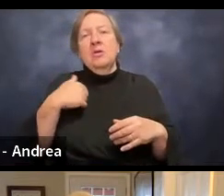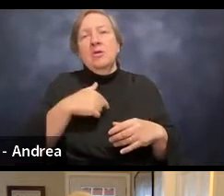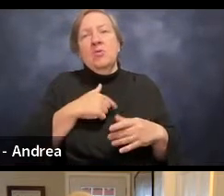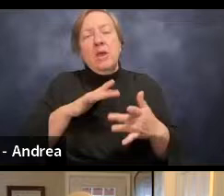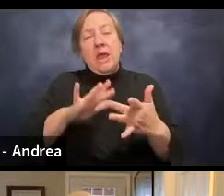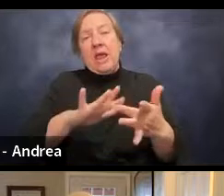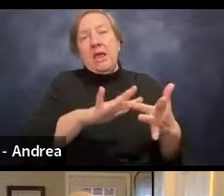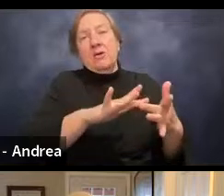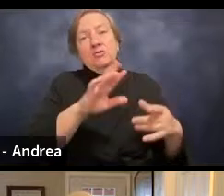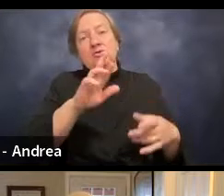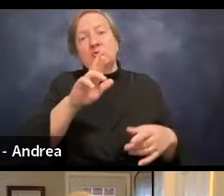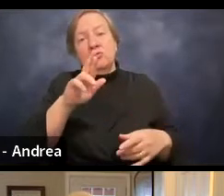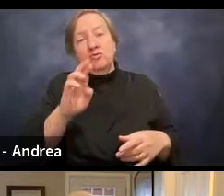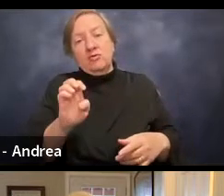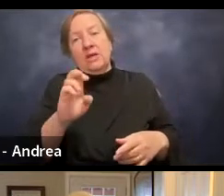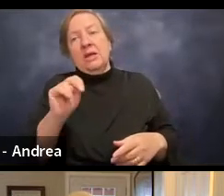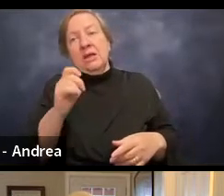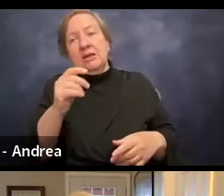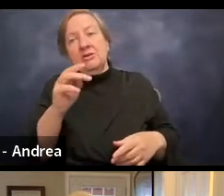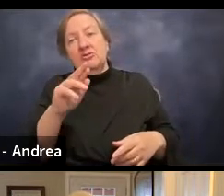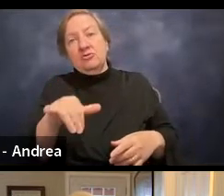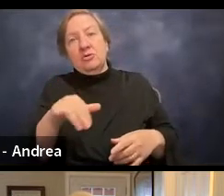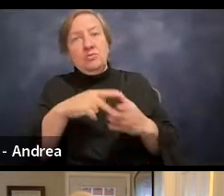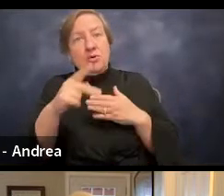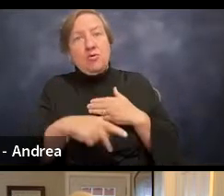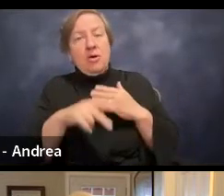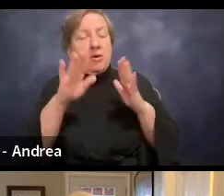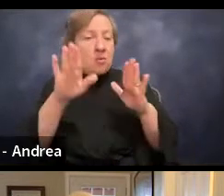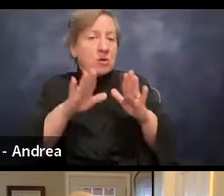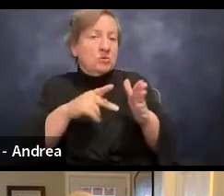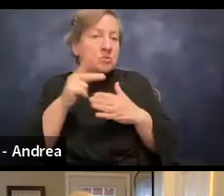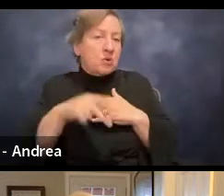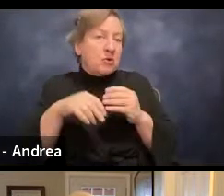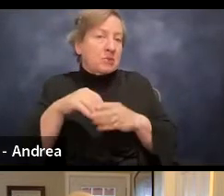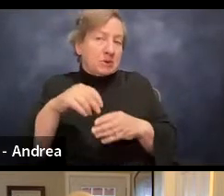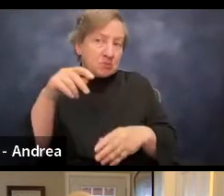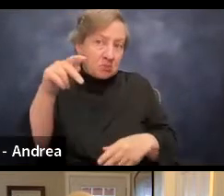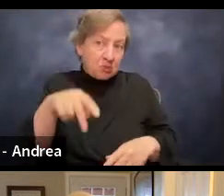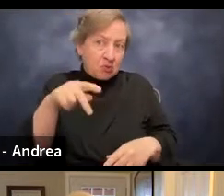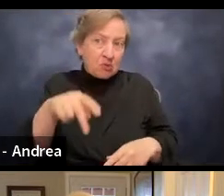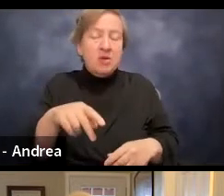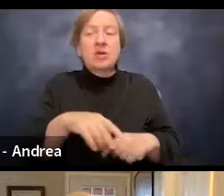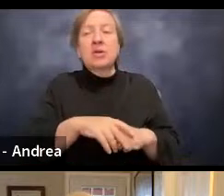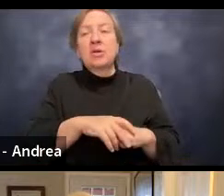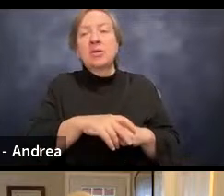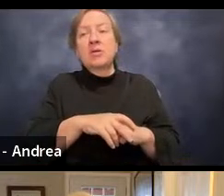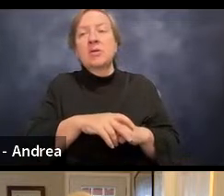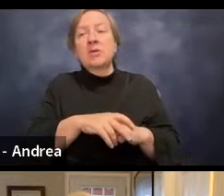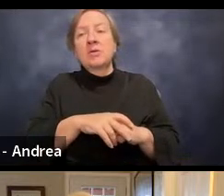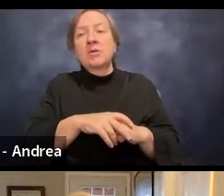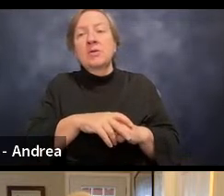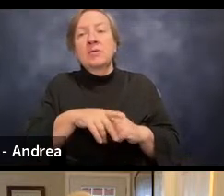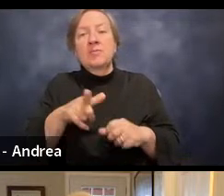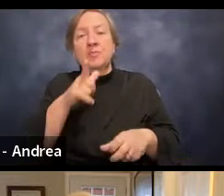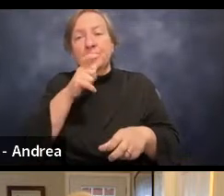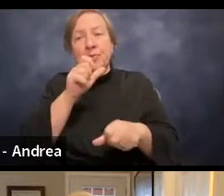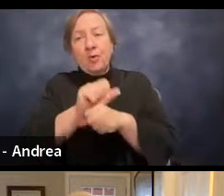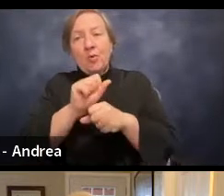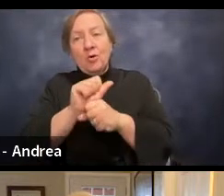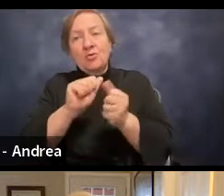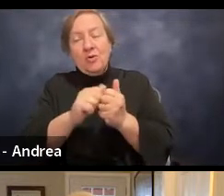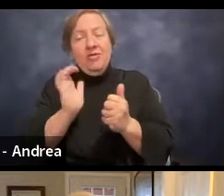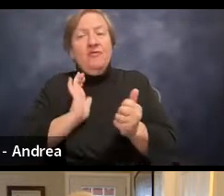to reentry programs, some wonderful programs in Portland, that work with formerly